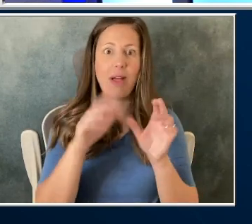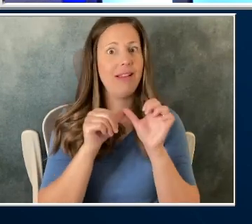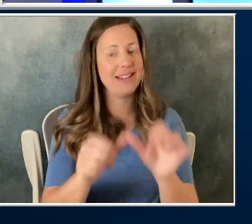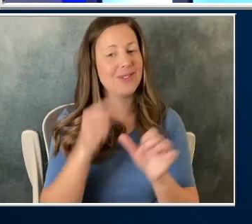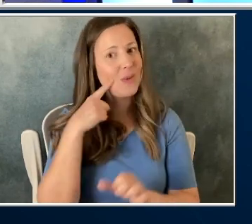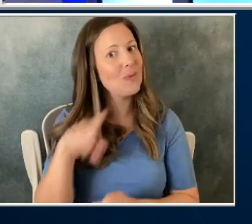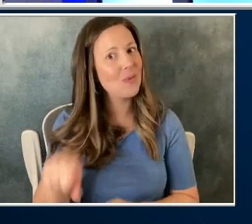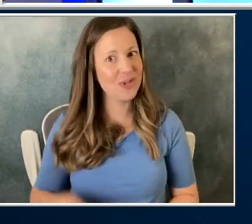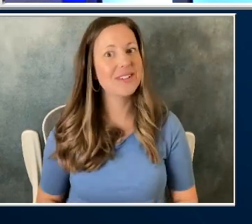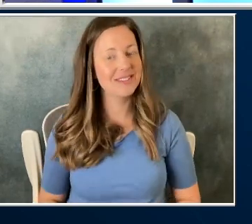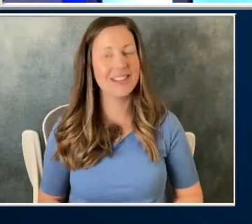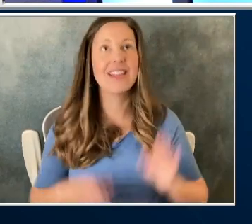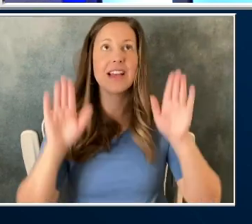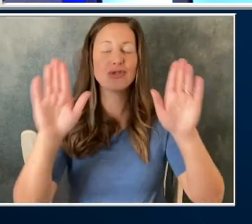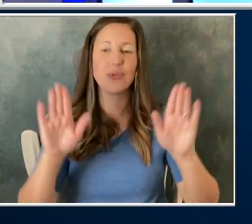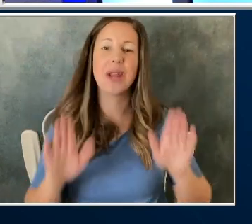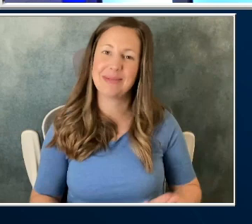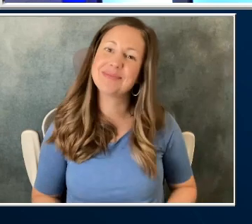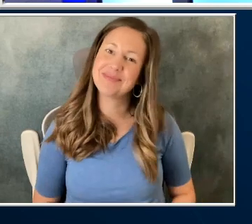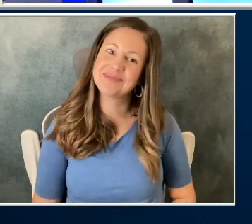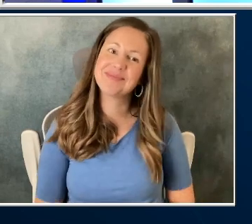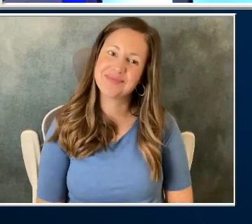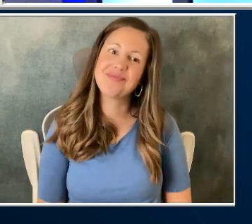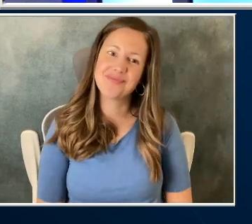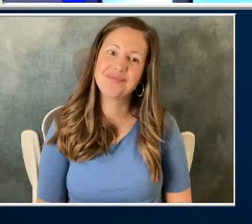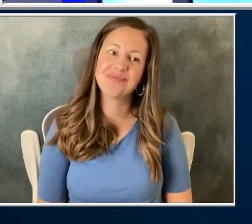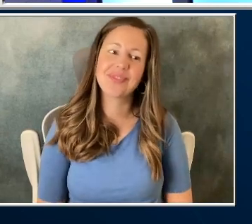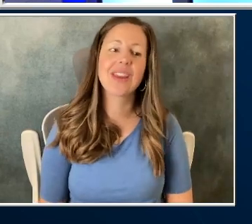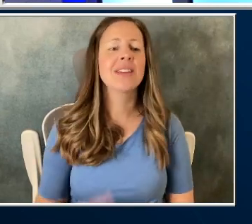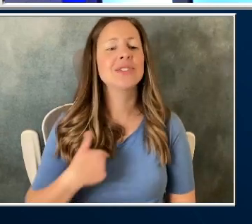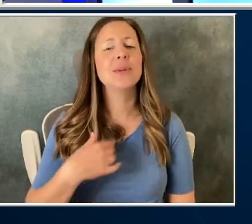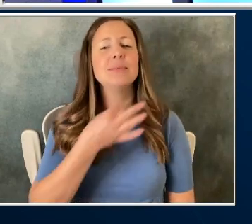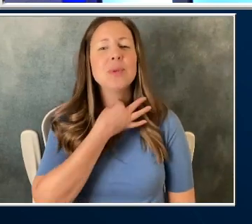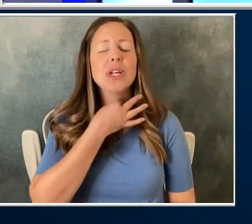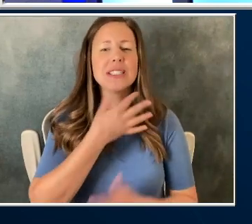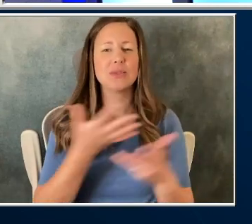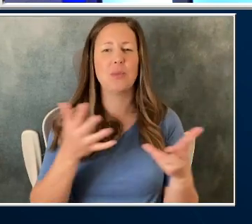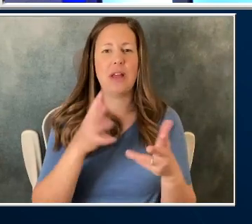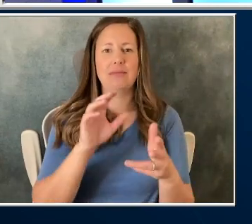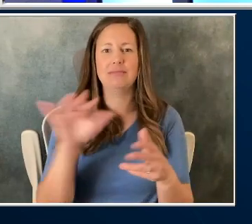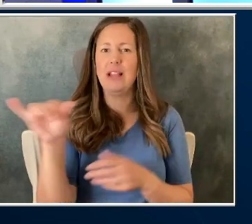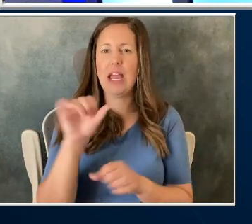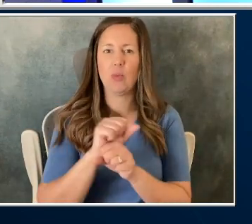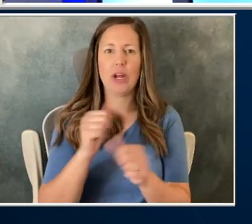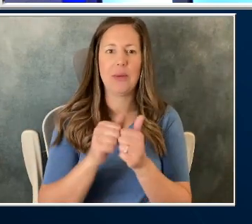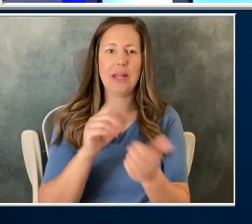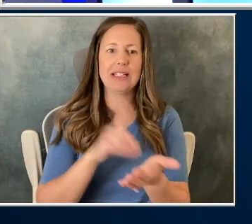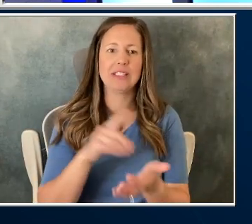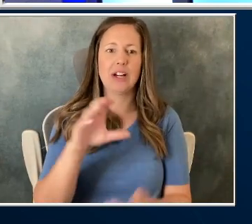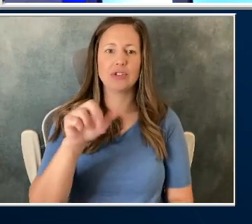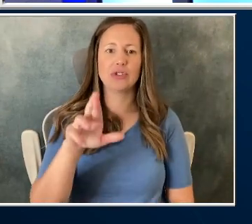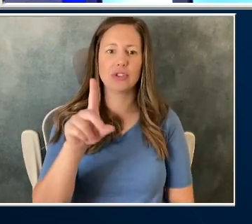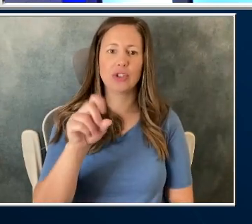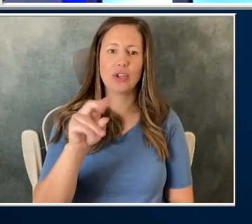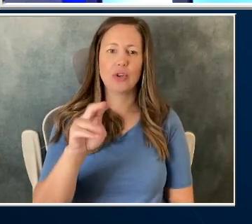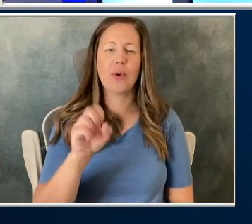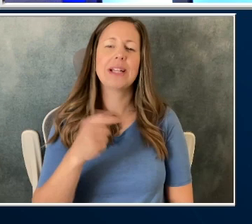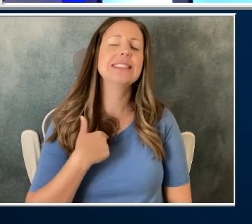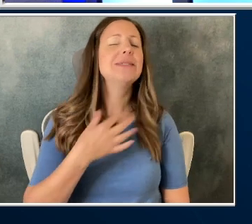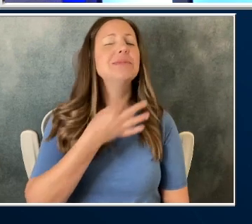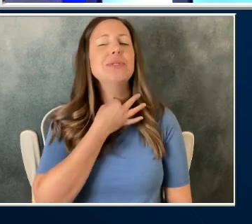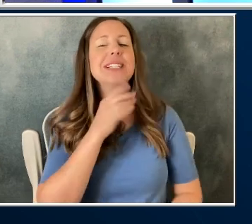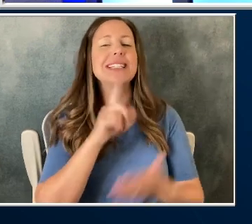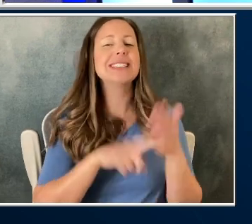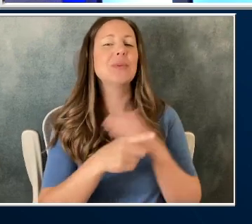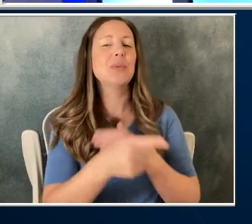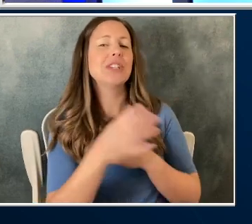That's great. So Tamara, what was it like working with Dr. Cardona? She seems pretty nice here in the studio, but what's she like in the